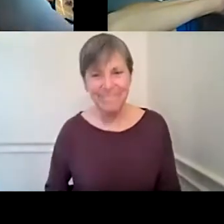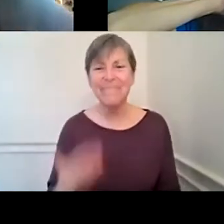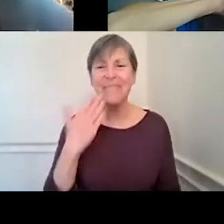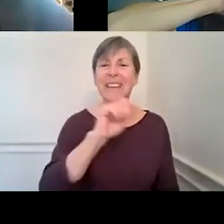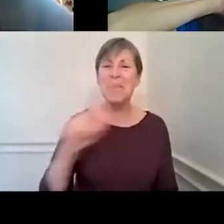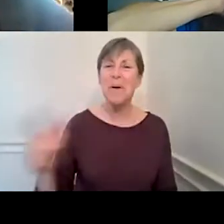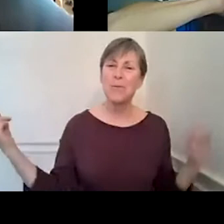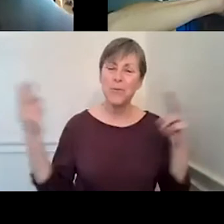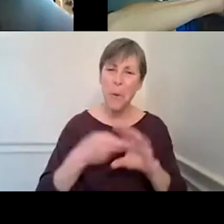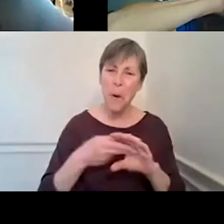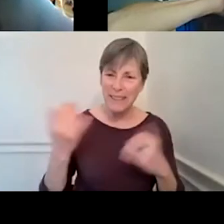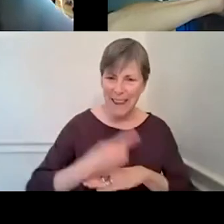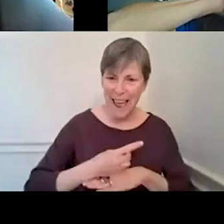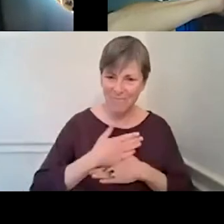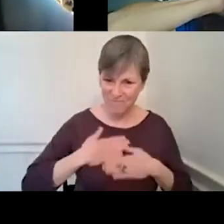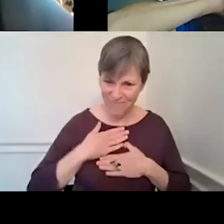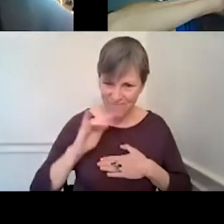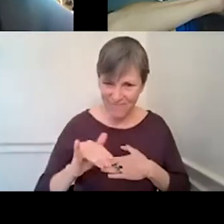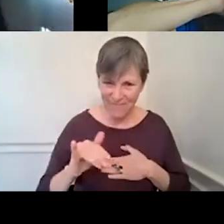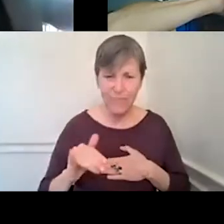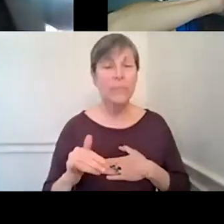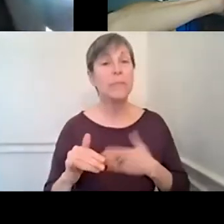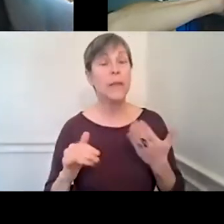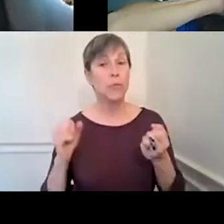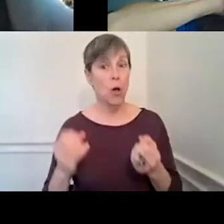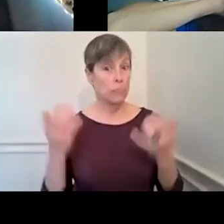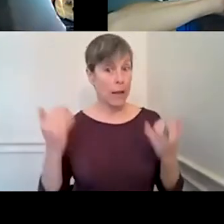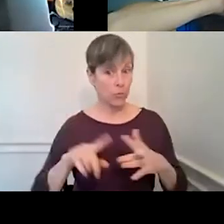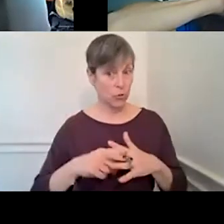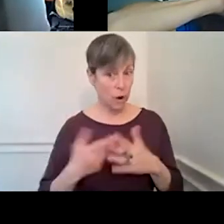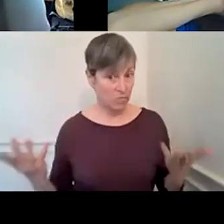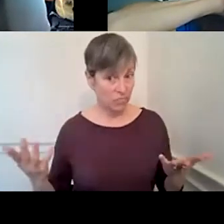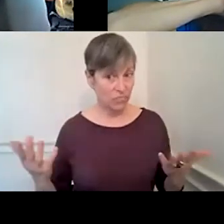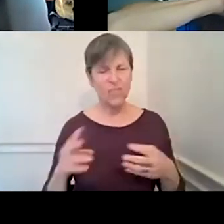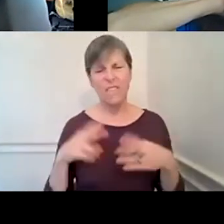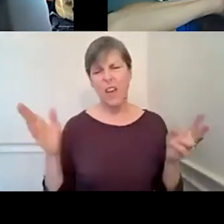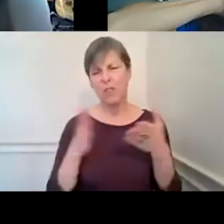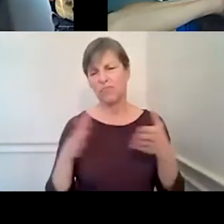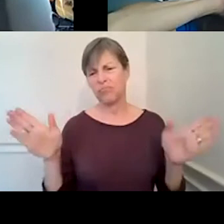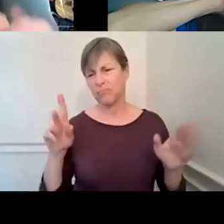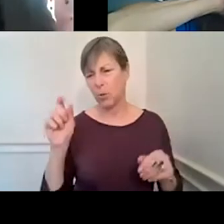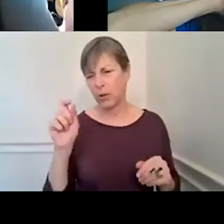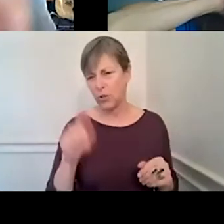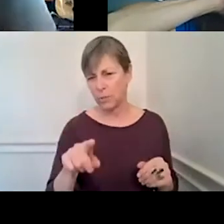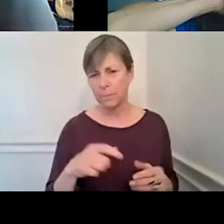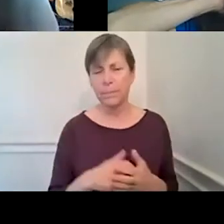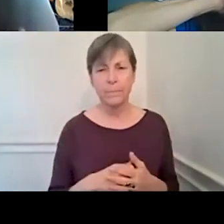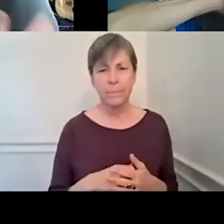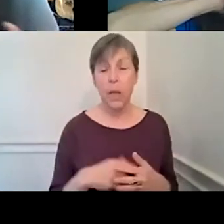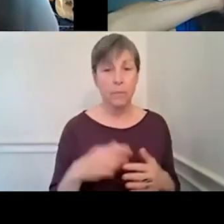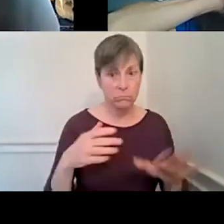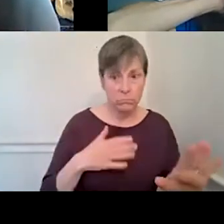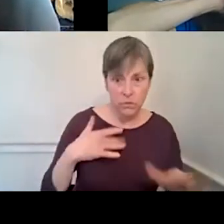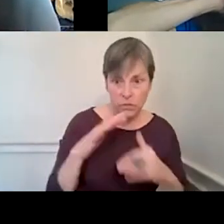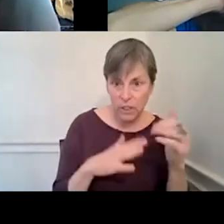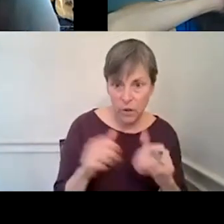it. So I'm going to ask a couple of questions. We're going to start with a very broad question. And, you know, all of you, please feel free to,